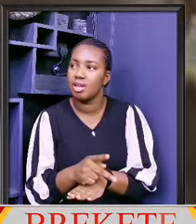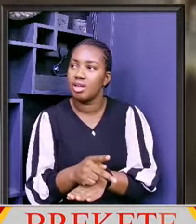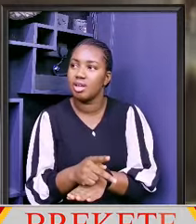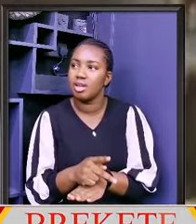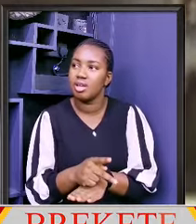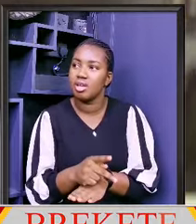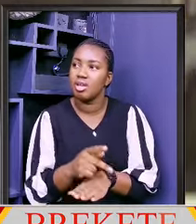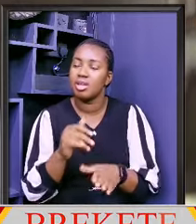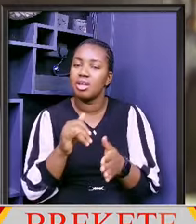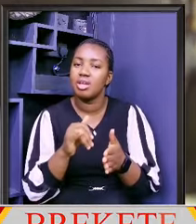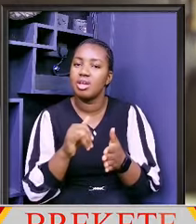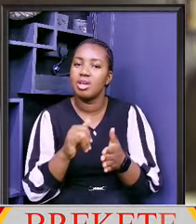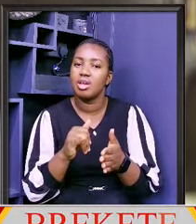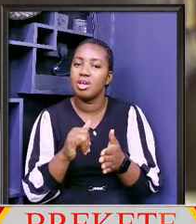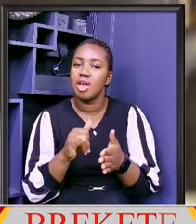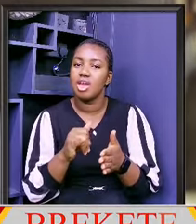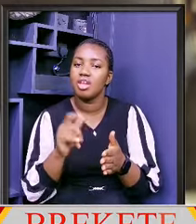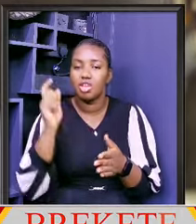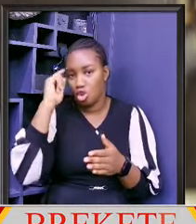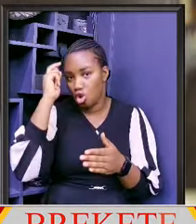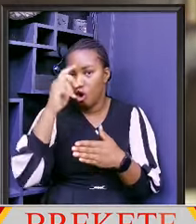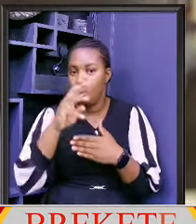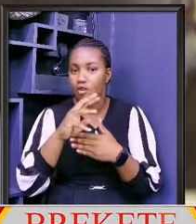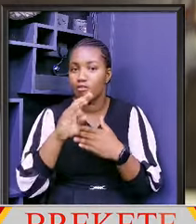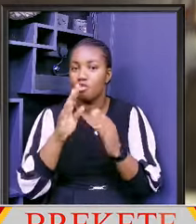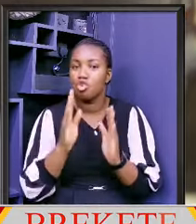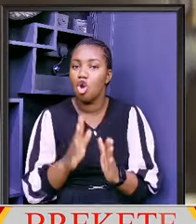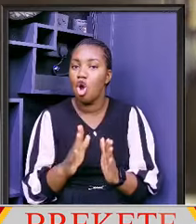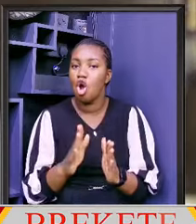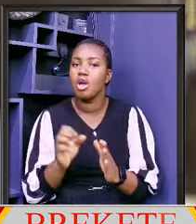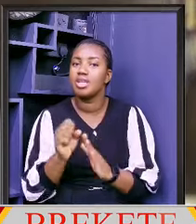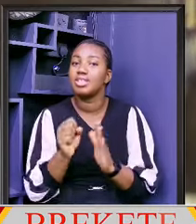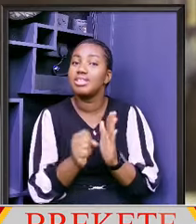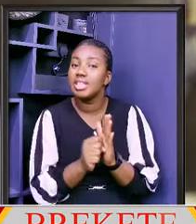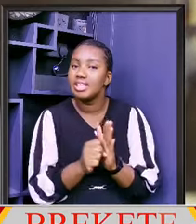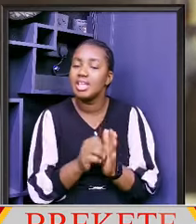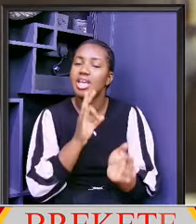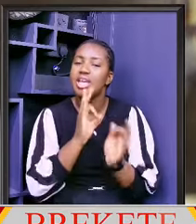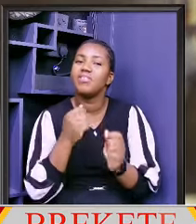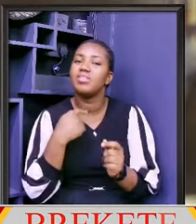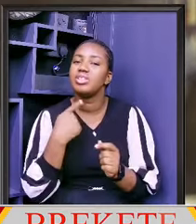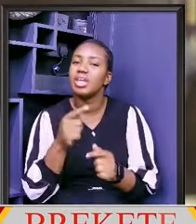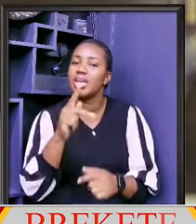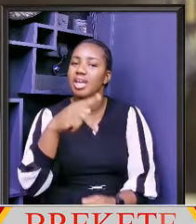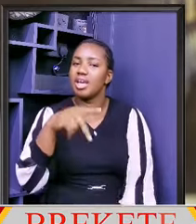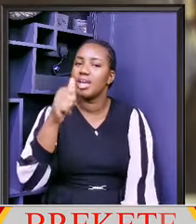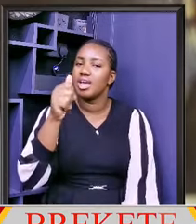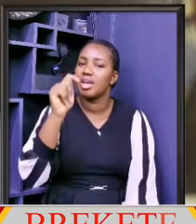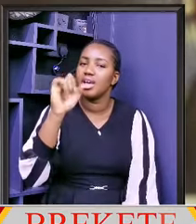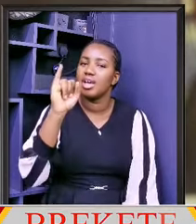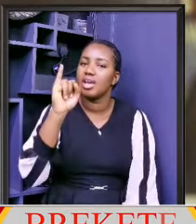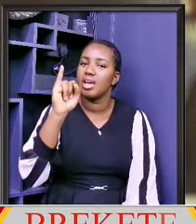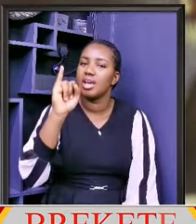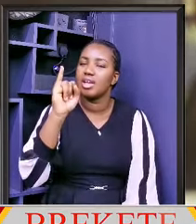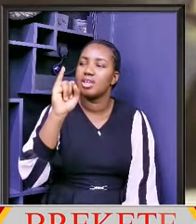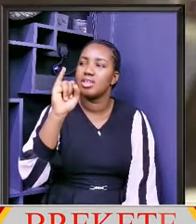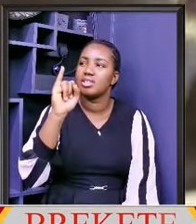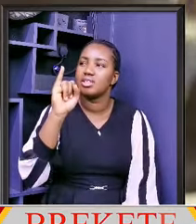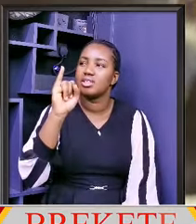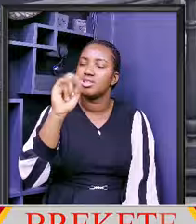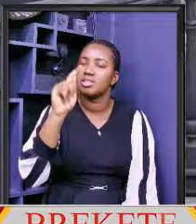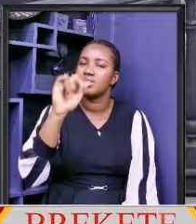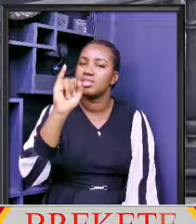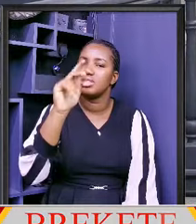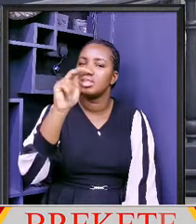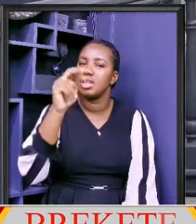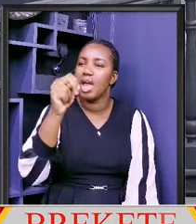Na governor state. When you mention Katsina, they say Aikenkara. That is home of hospitality. Home of